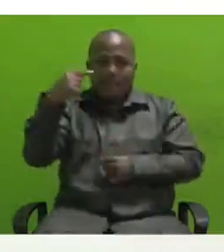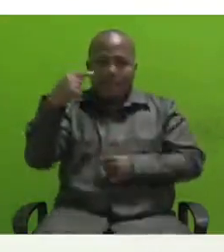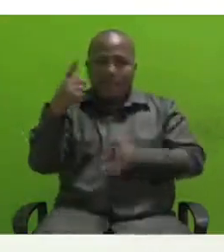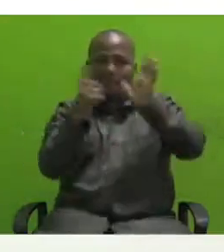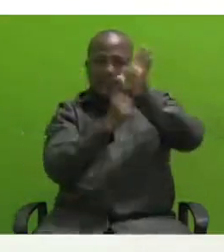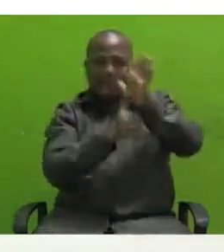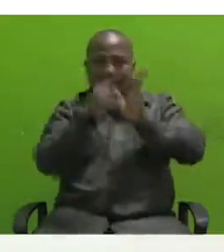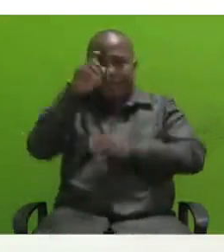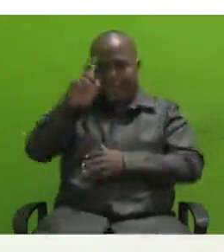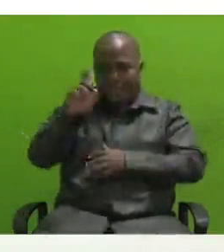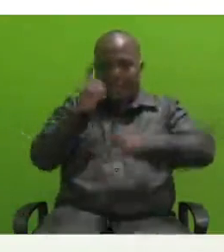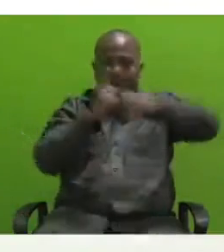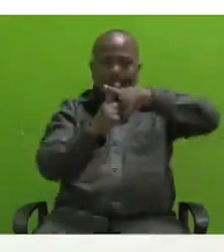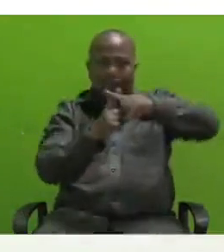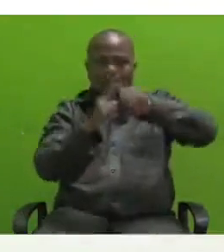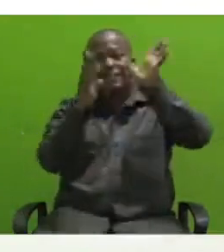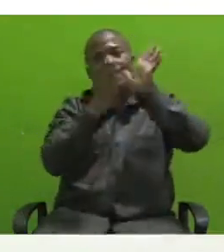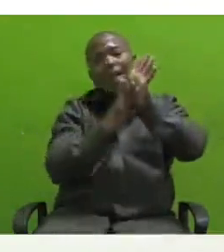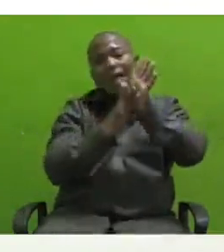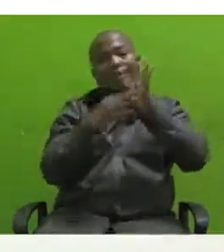6x plus 9.